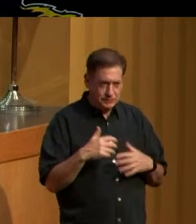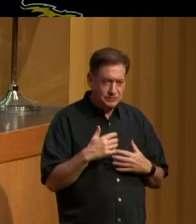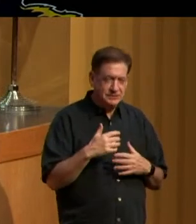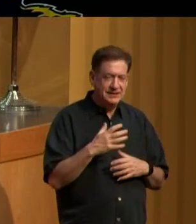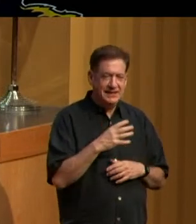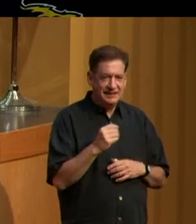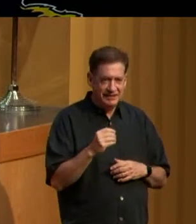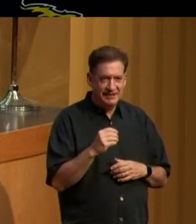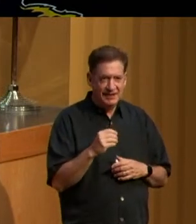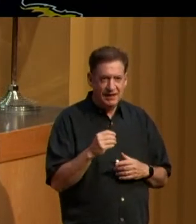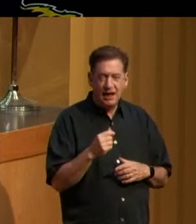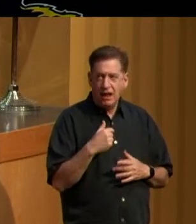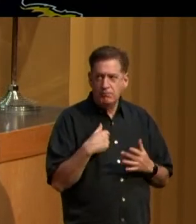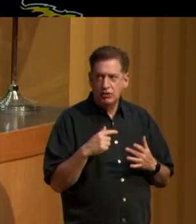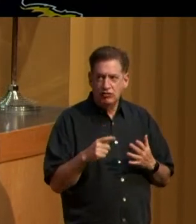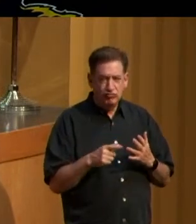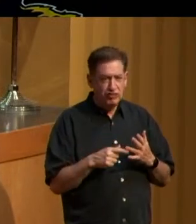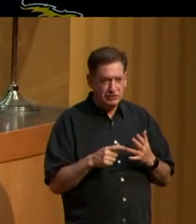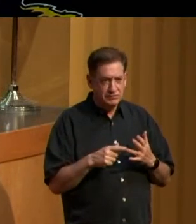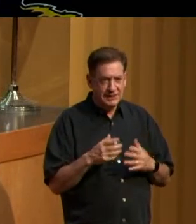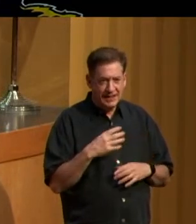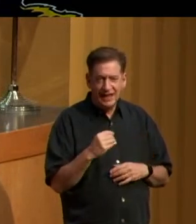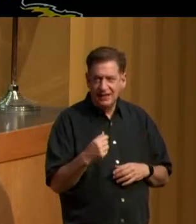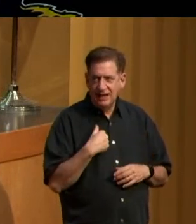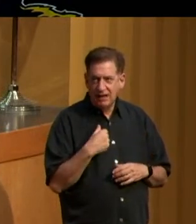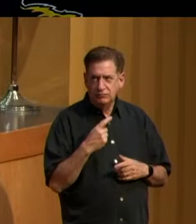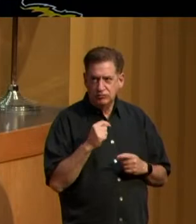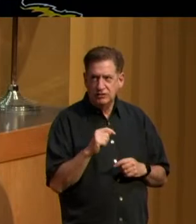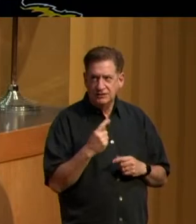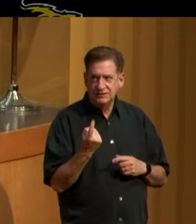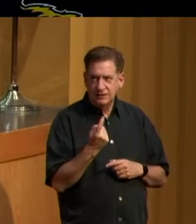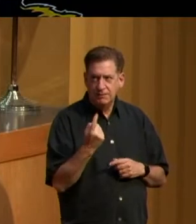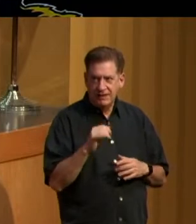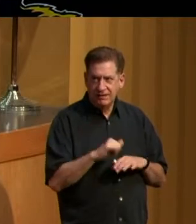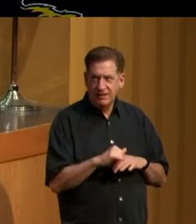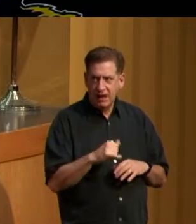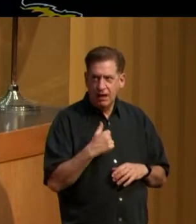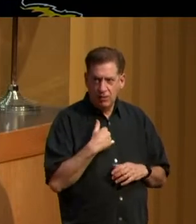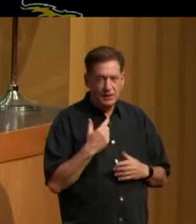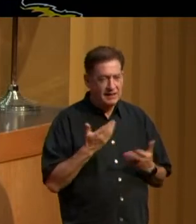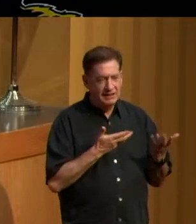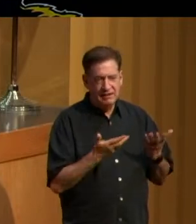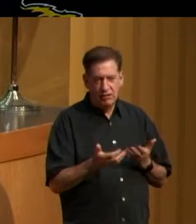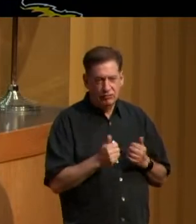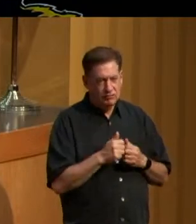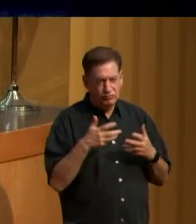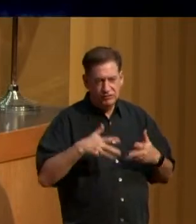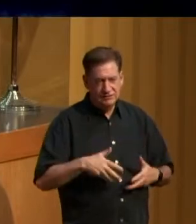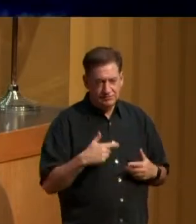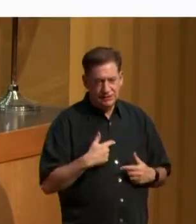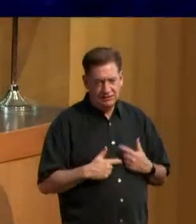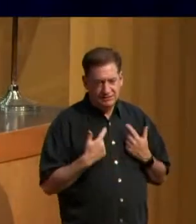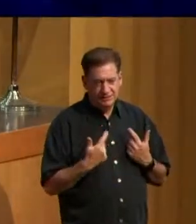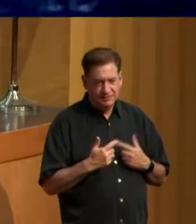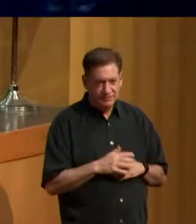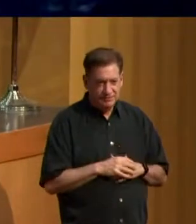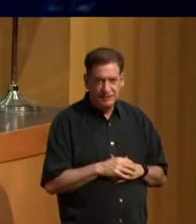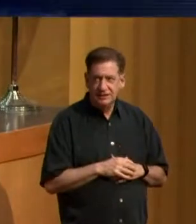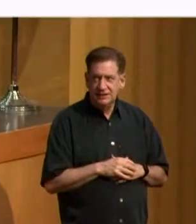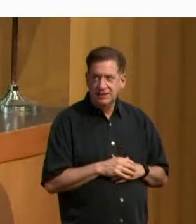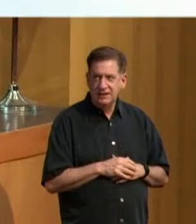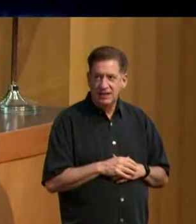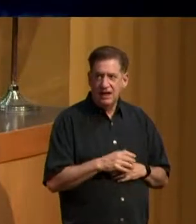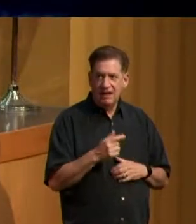freshman winning a national champion was something that I will carry with me for the rest of my life. It